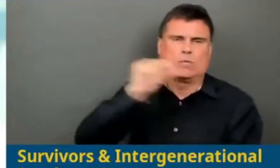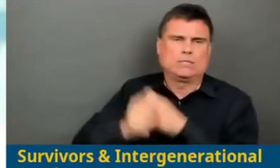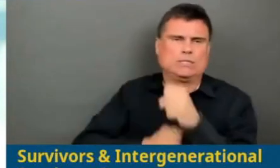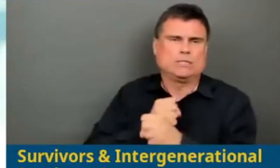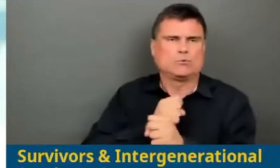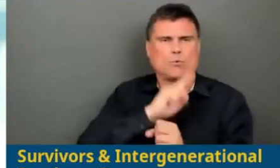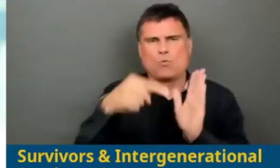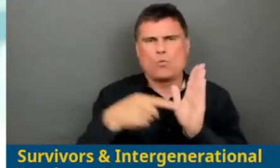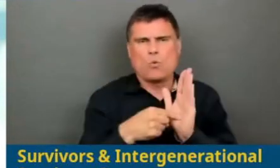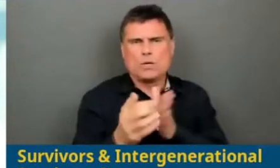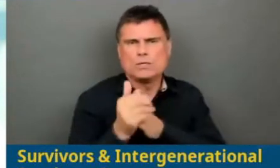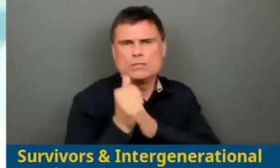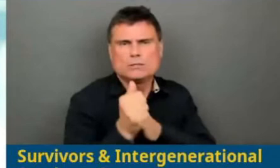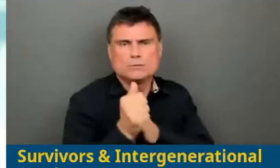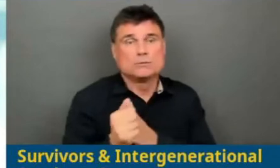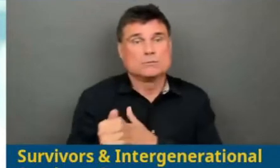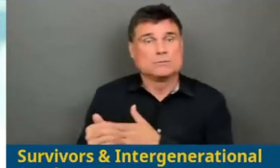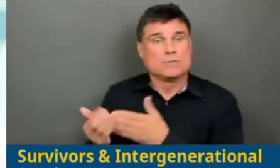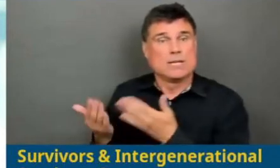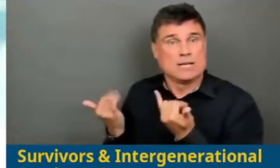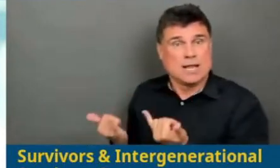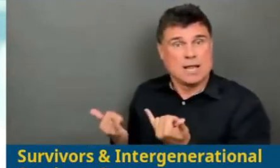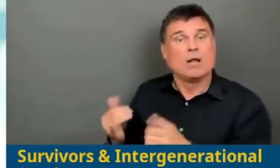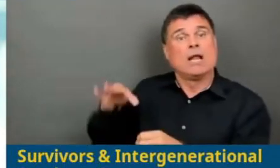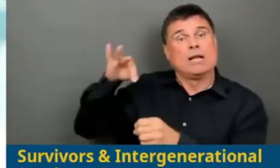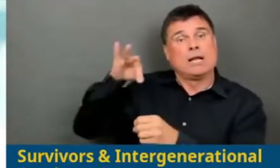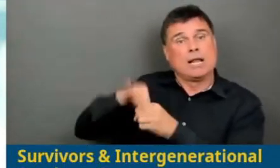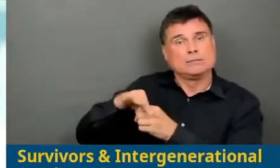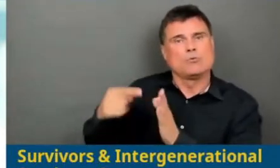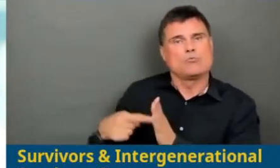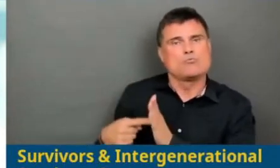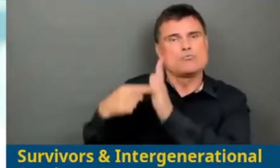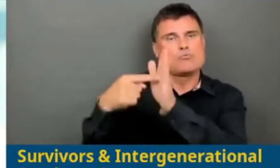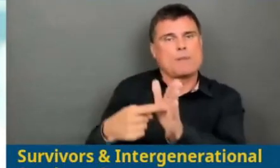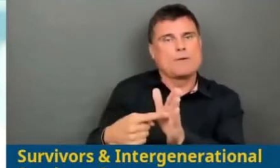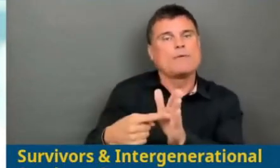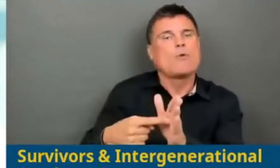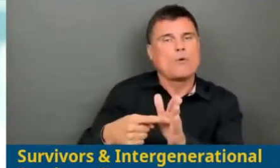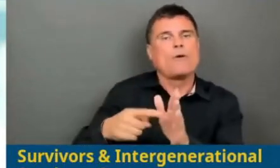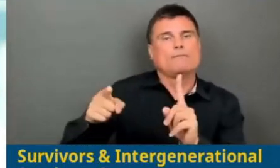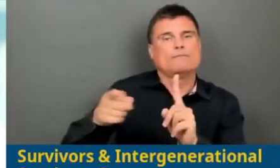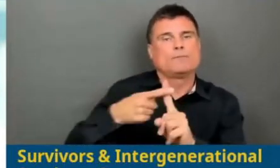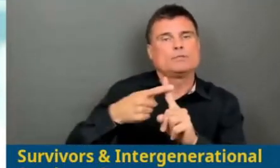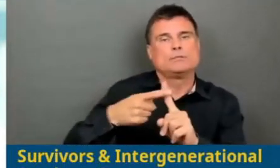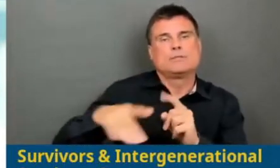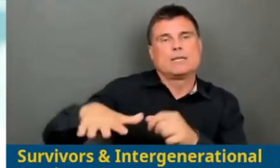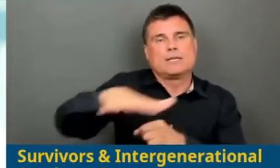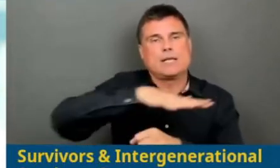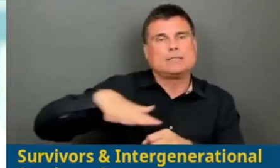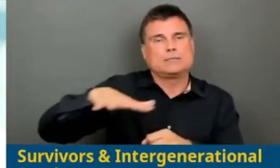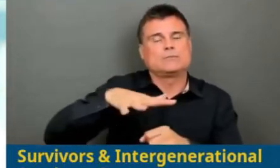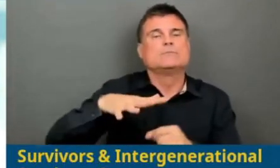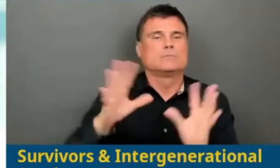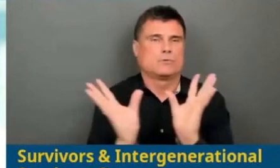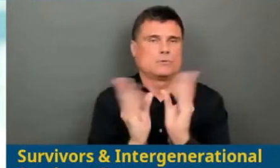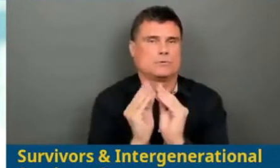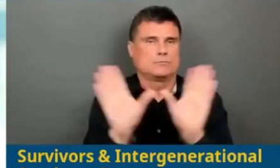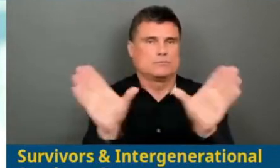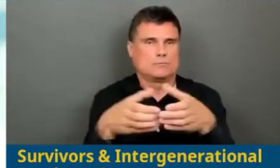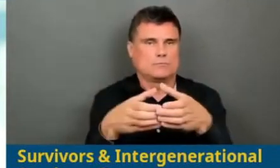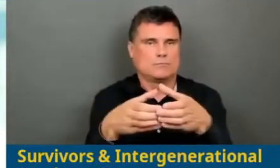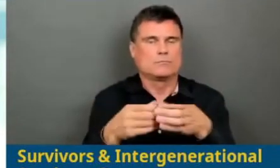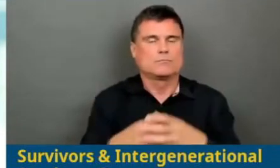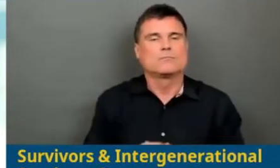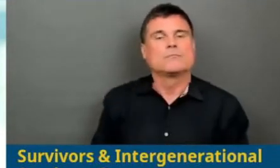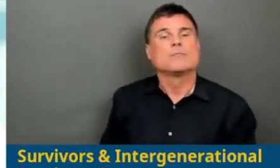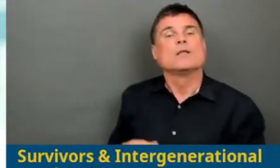elected representative on the political executive of the First Nations Summit. We're also very grateful to have her